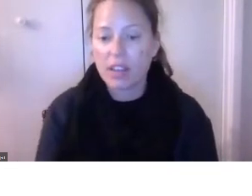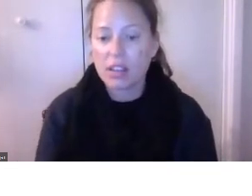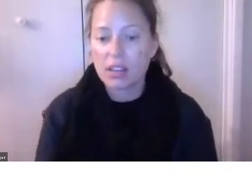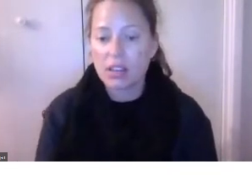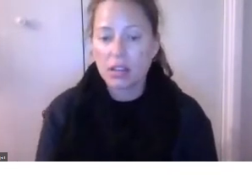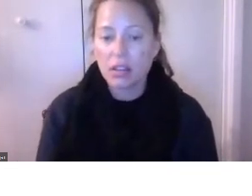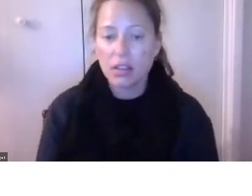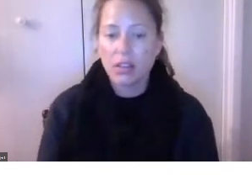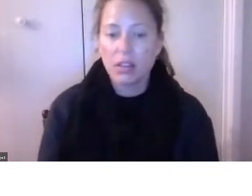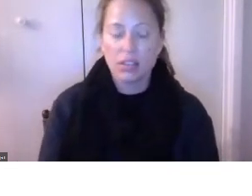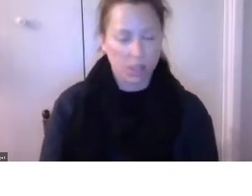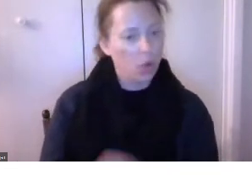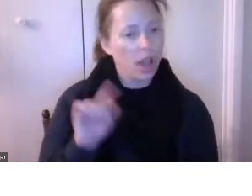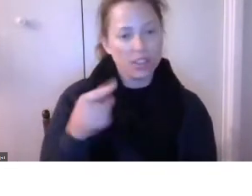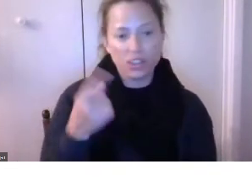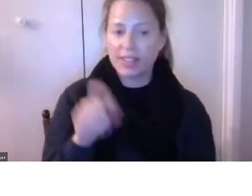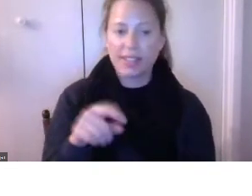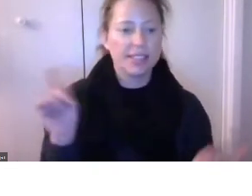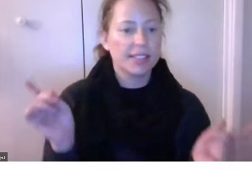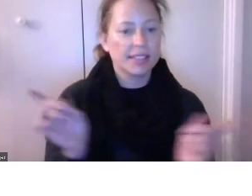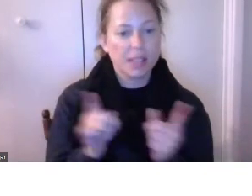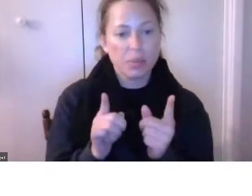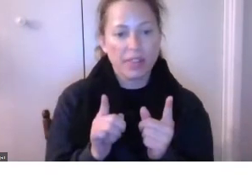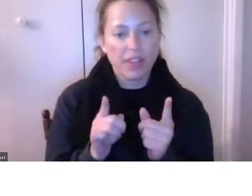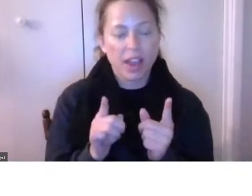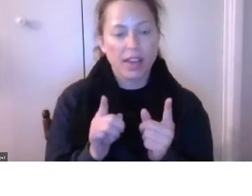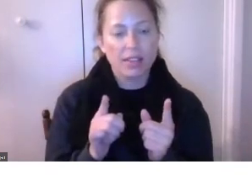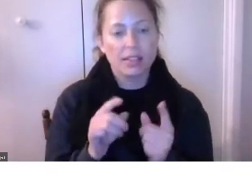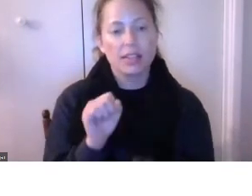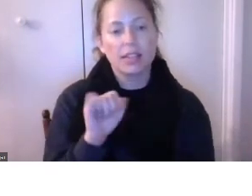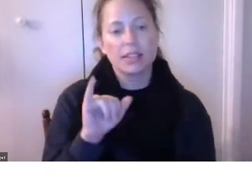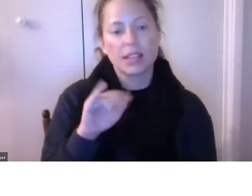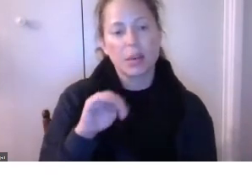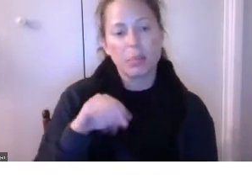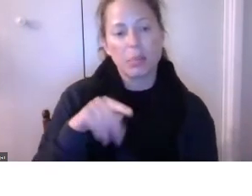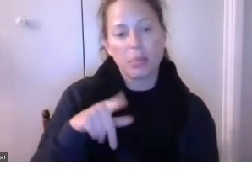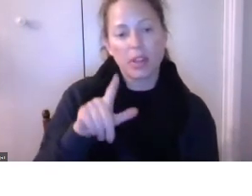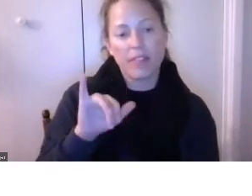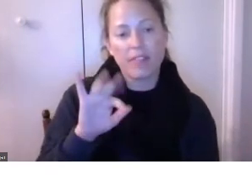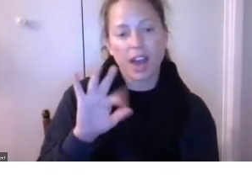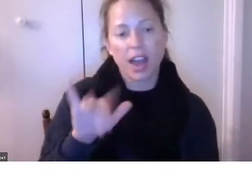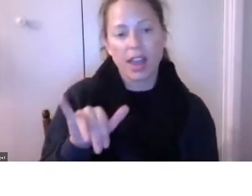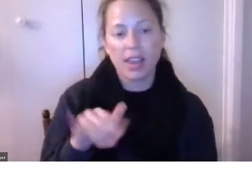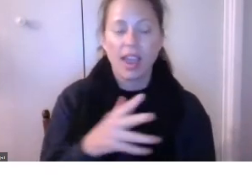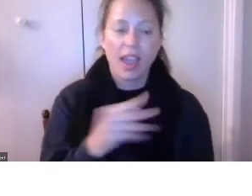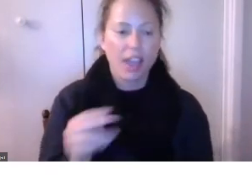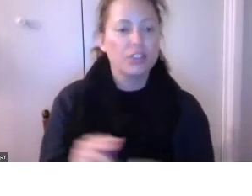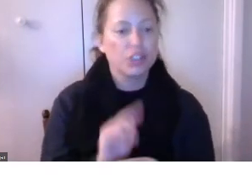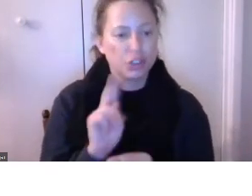to do here is simplify and do the distributive property.